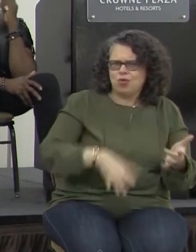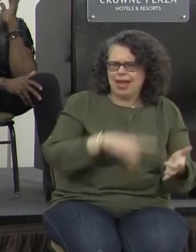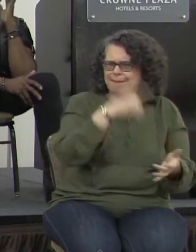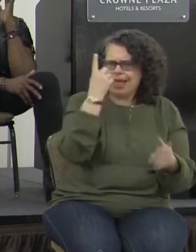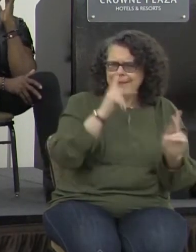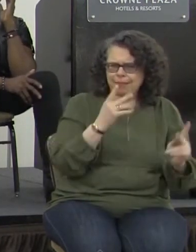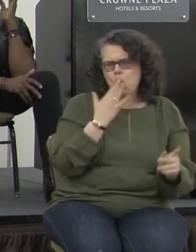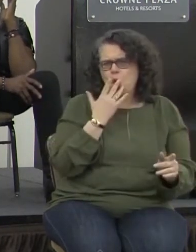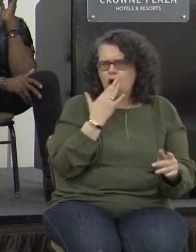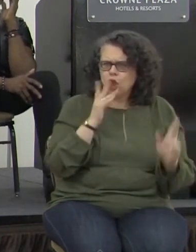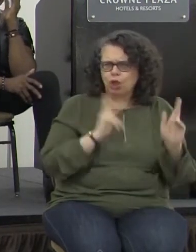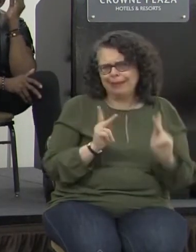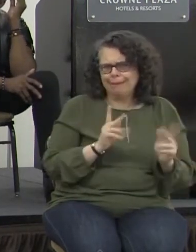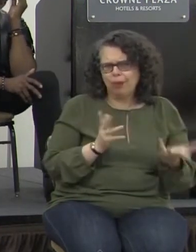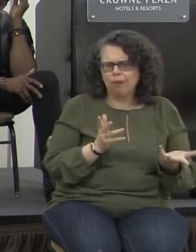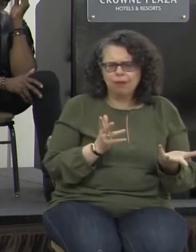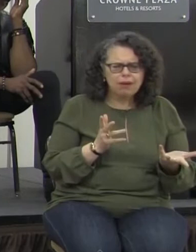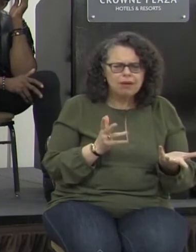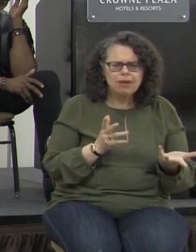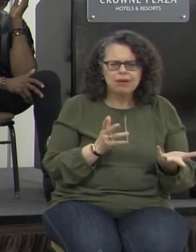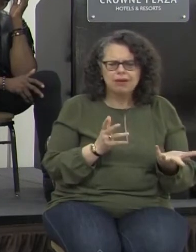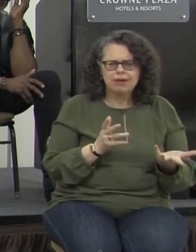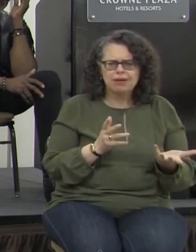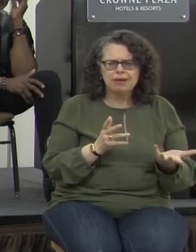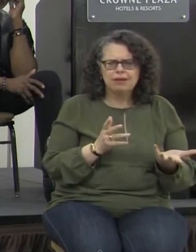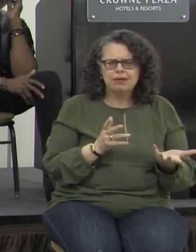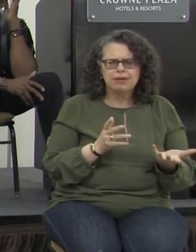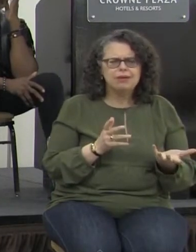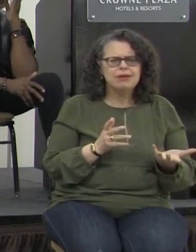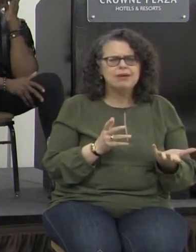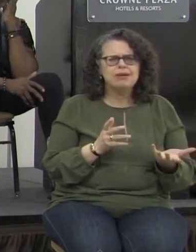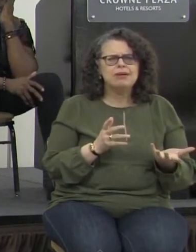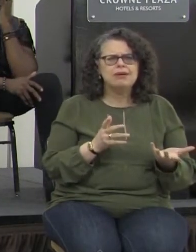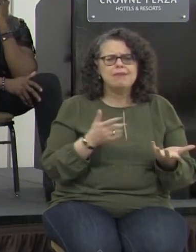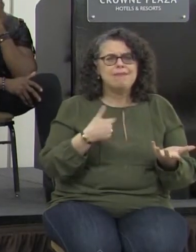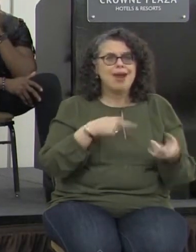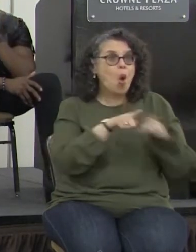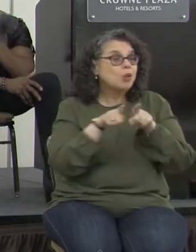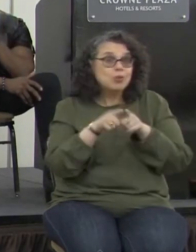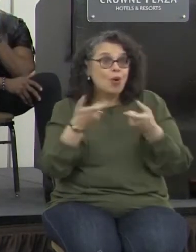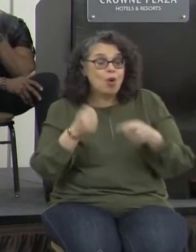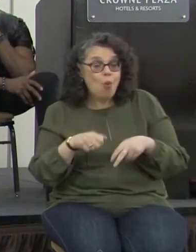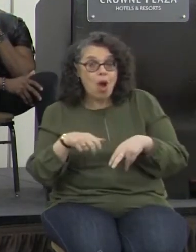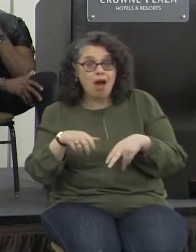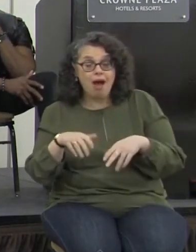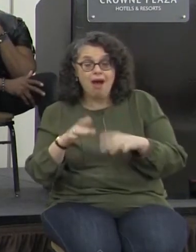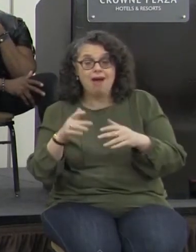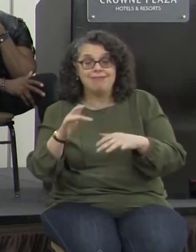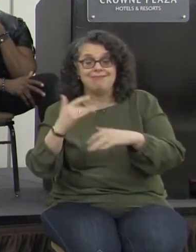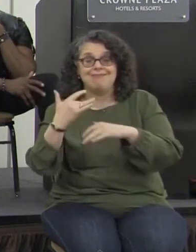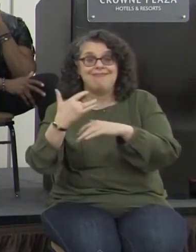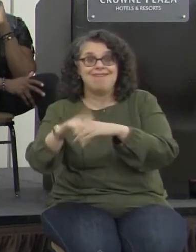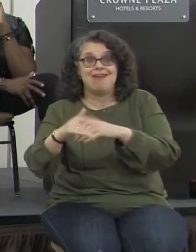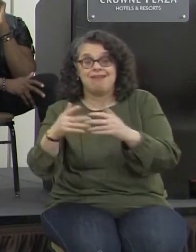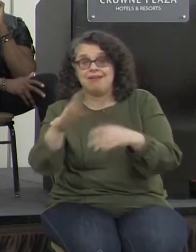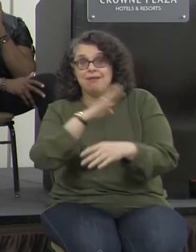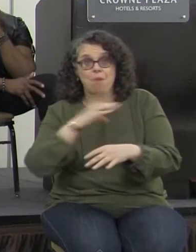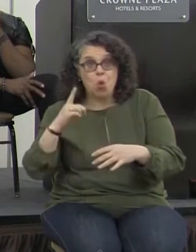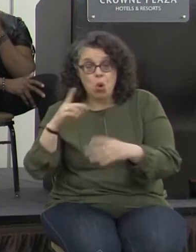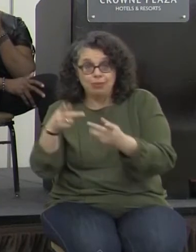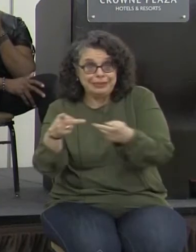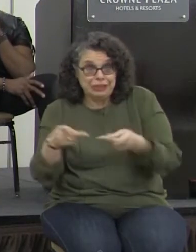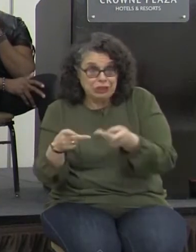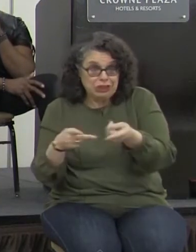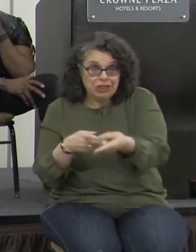like colored people or something, but I don't want an empty board seat there. And I don't want people of color to